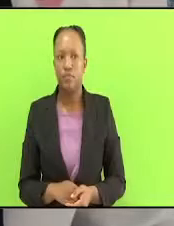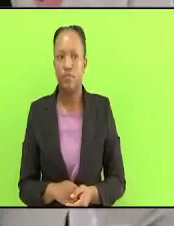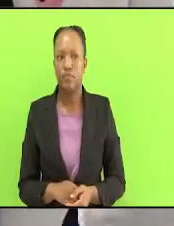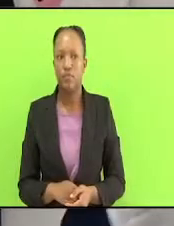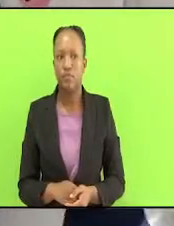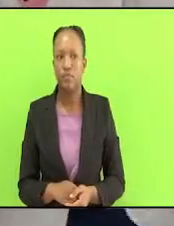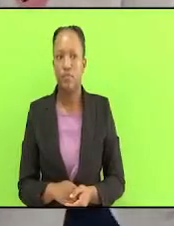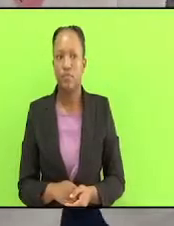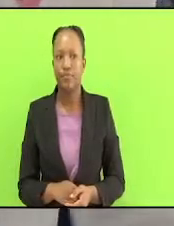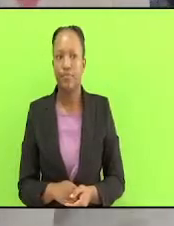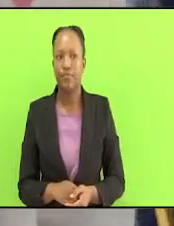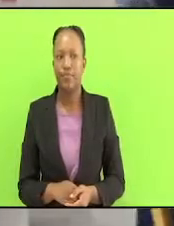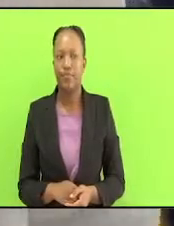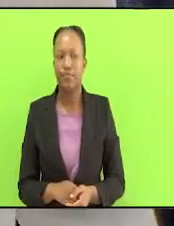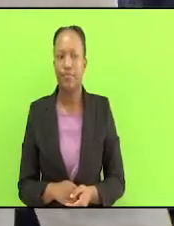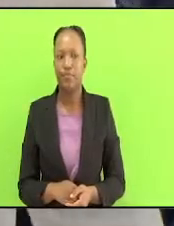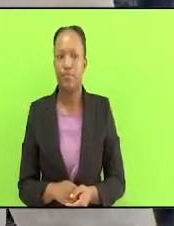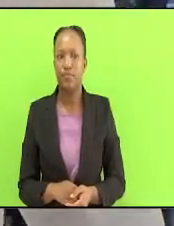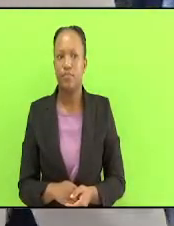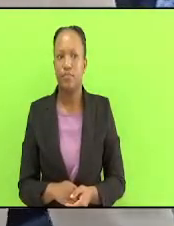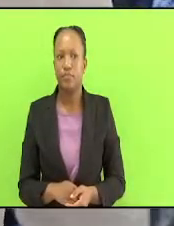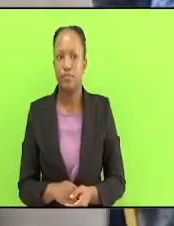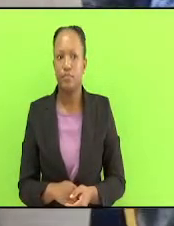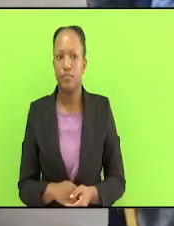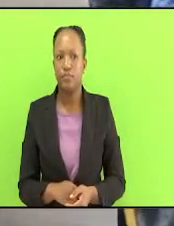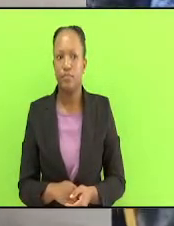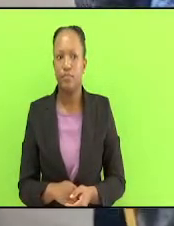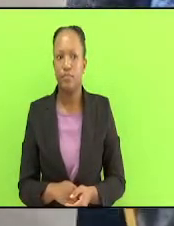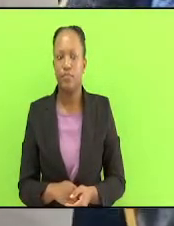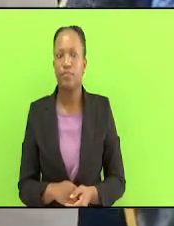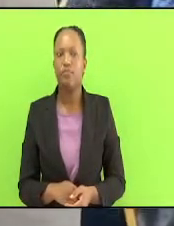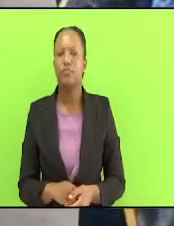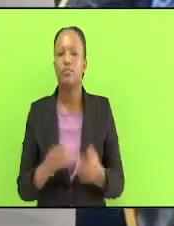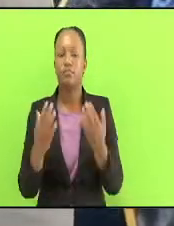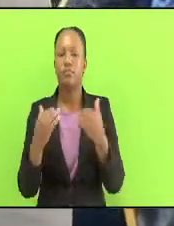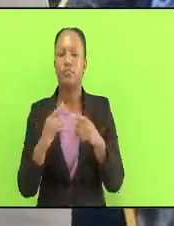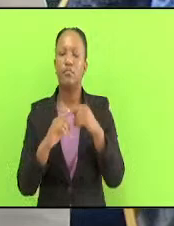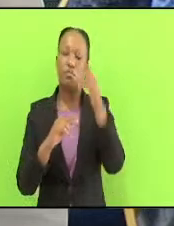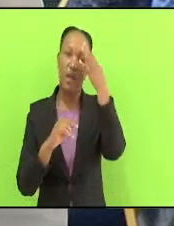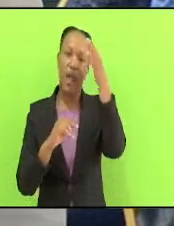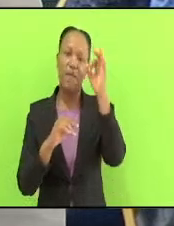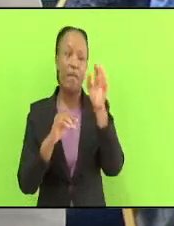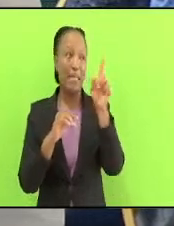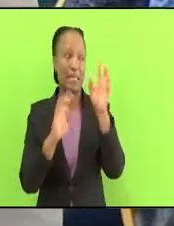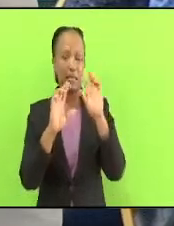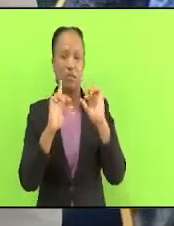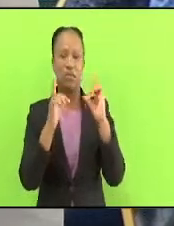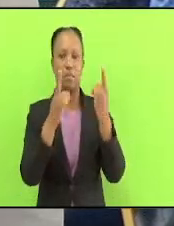government ba etse di fire break mo ditseleng hobane mello e qala ko bona. And then we can talk to the governmental people